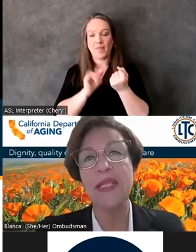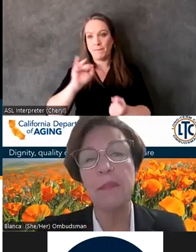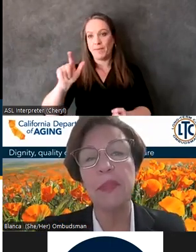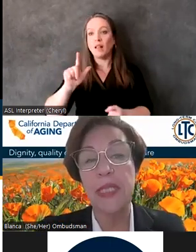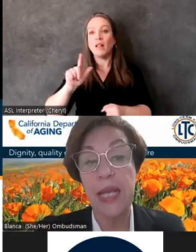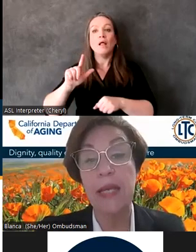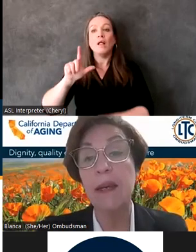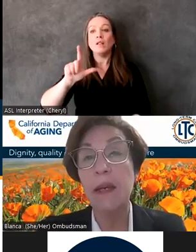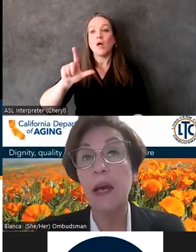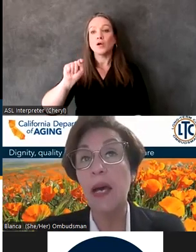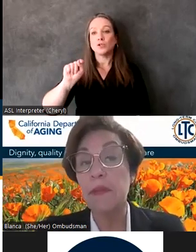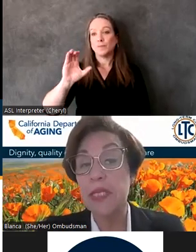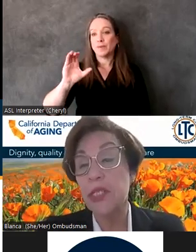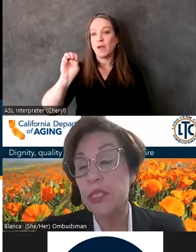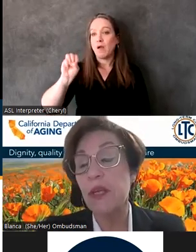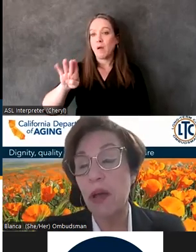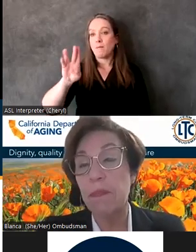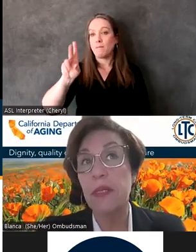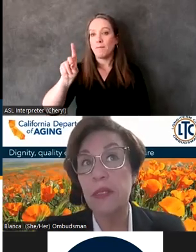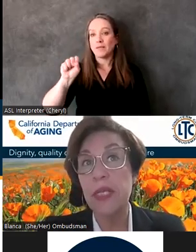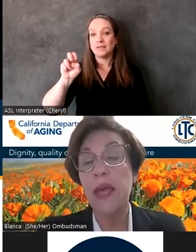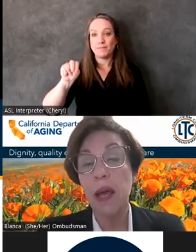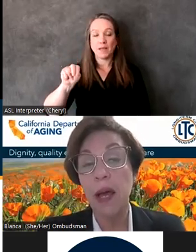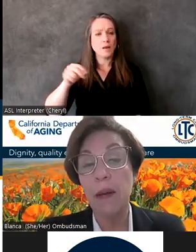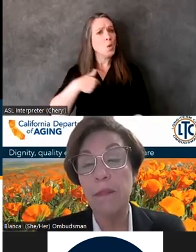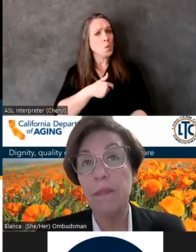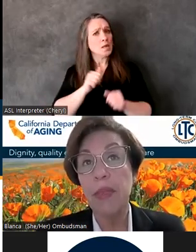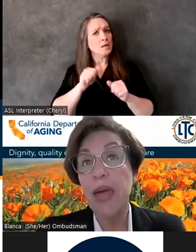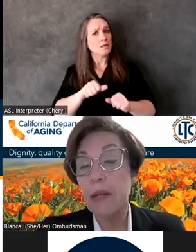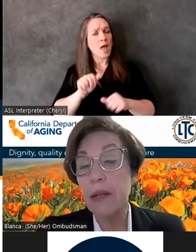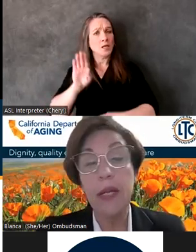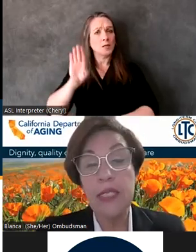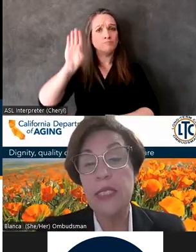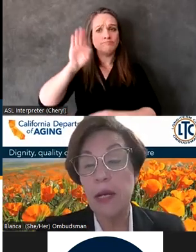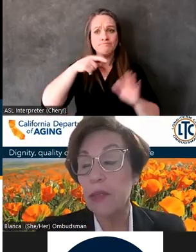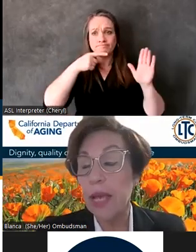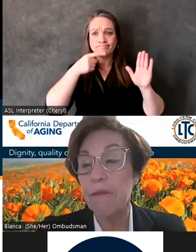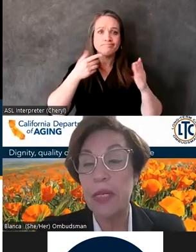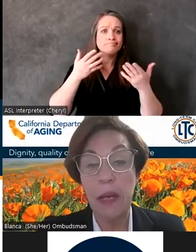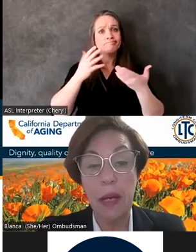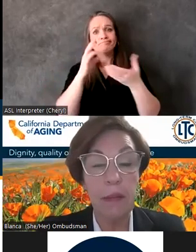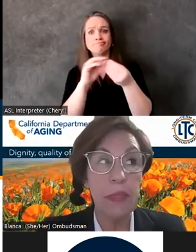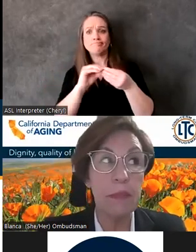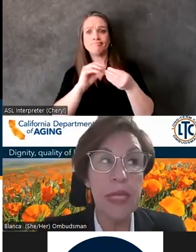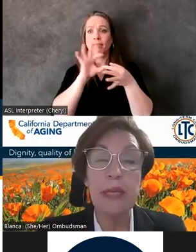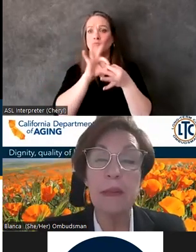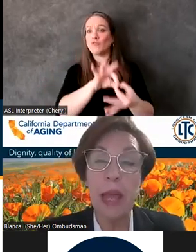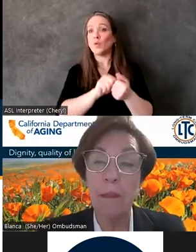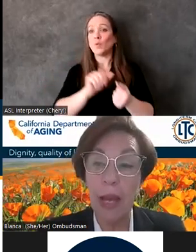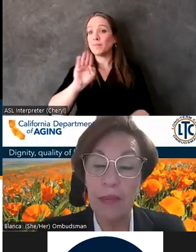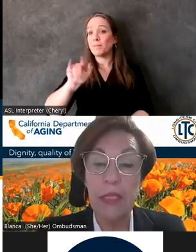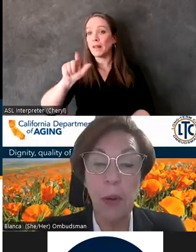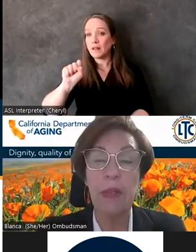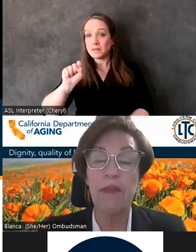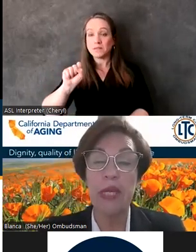ombudsman is able to take positions on bills that not necessarily have been taken